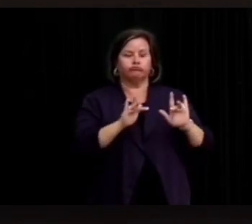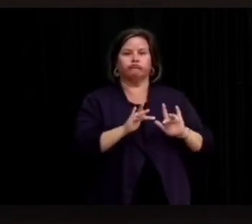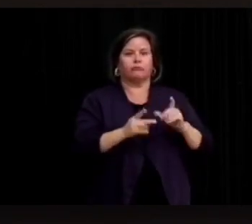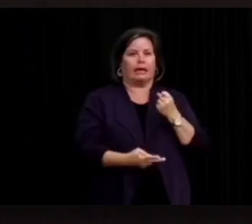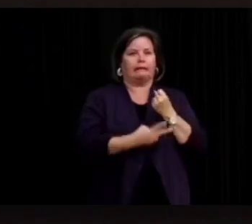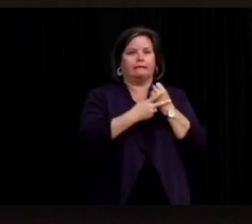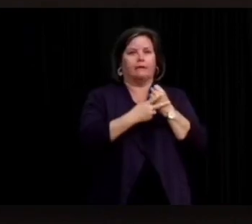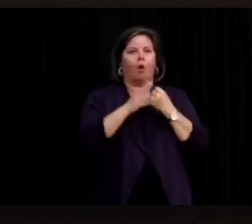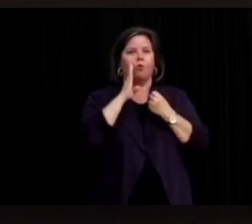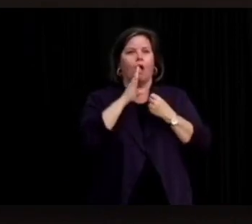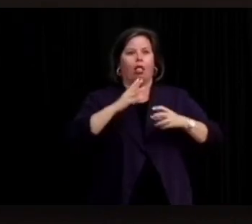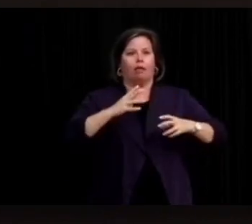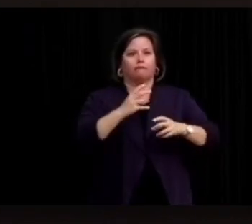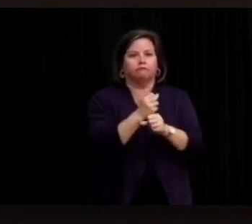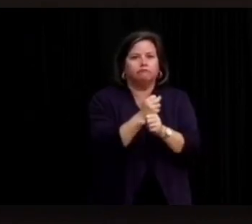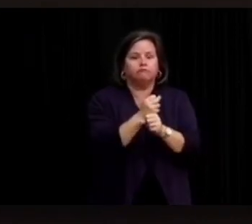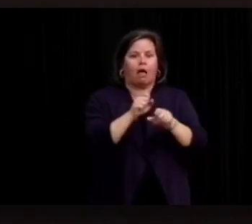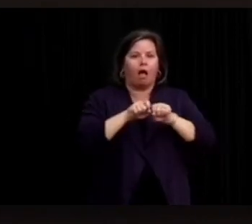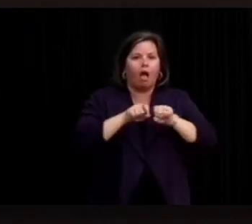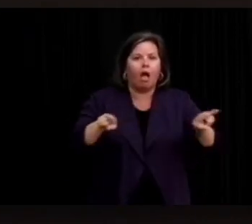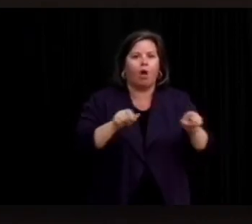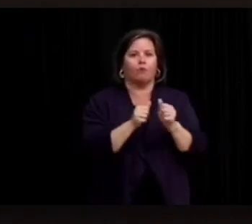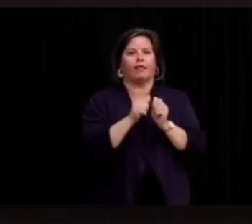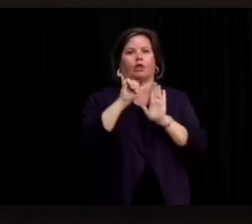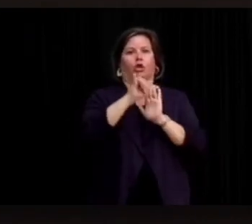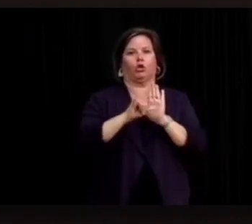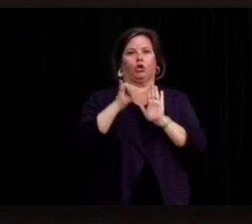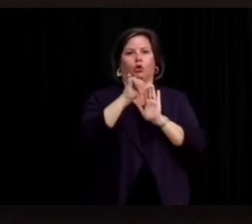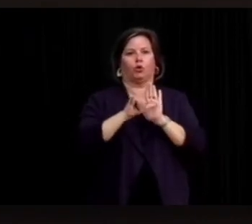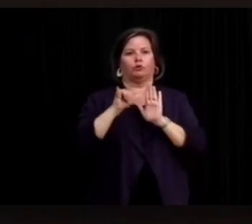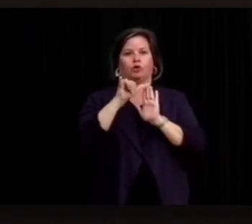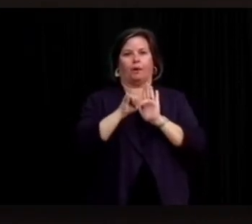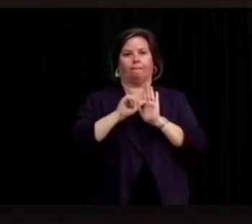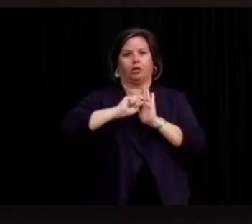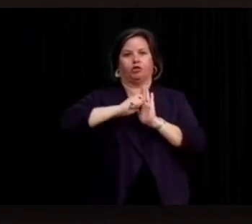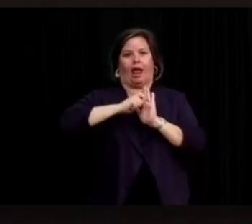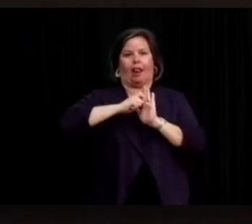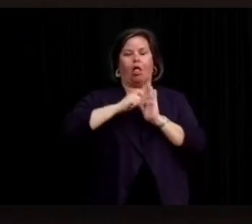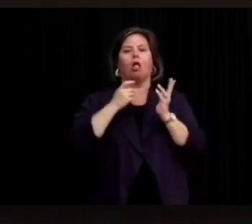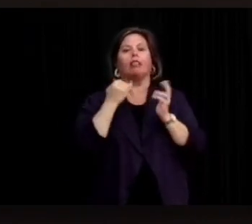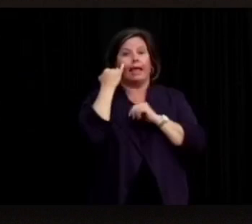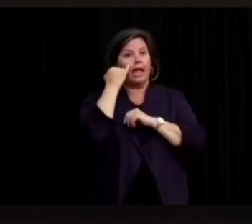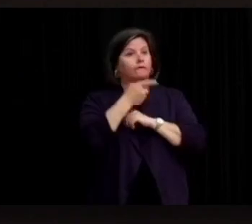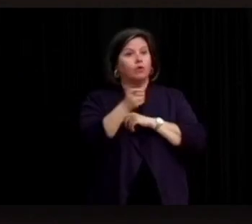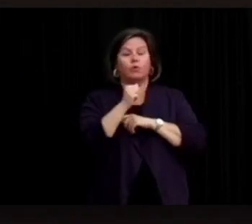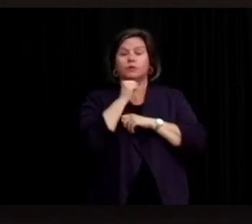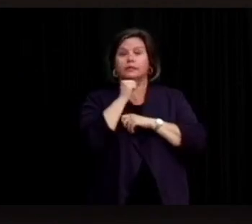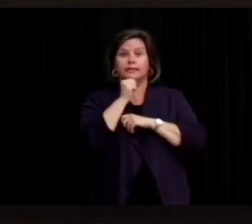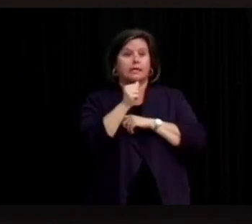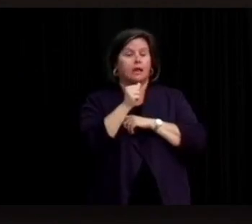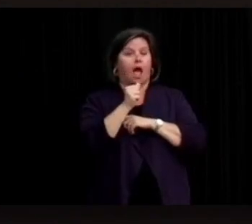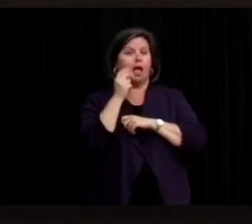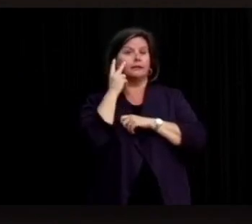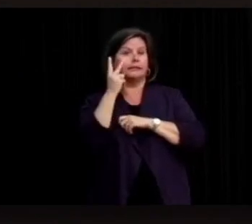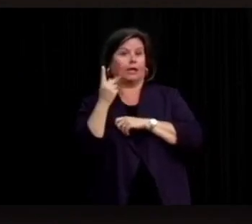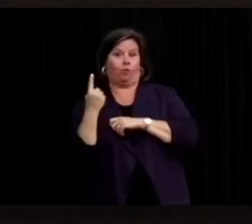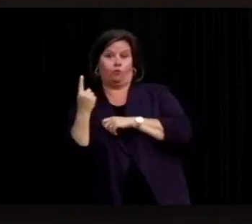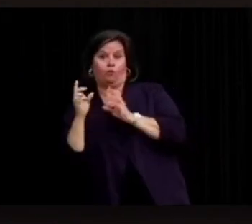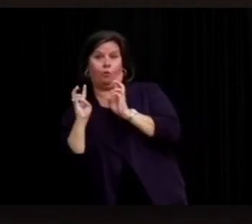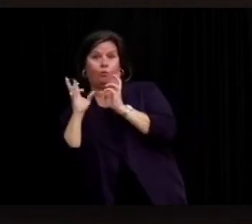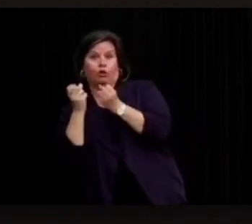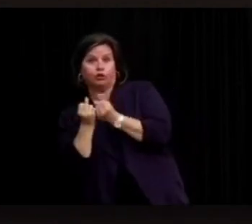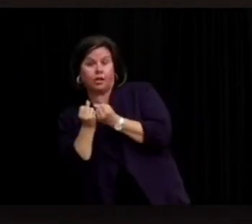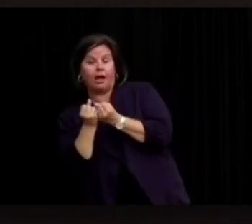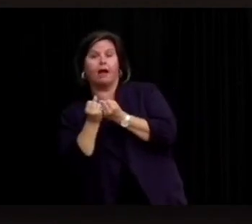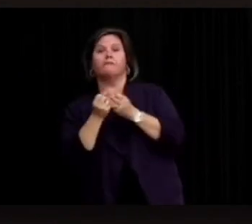condense this and present this on our YouTube channel for all of you. For those of sessions that you did not get a chance to attend, you'll have a